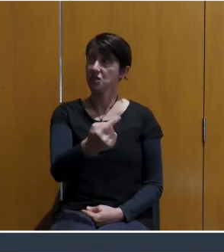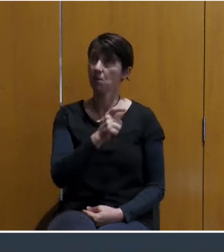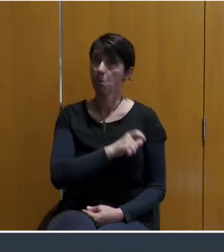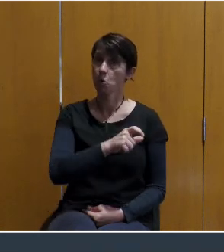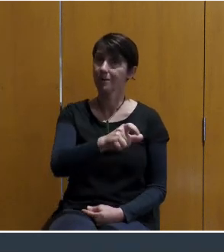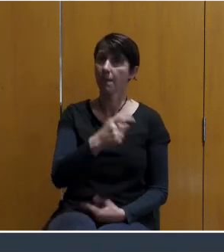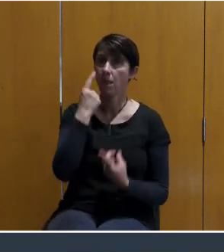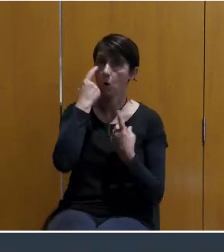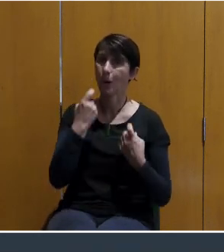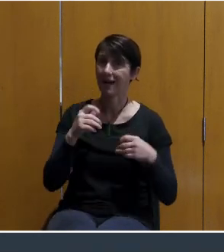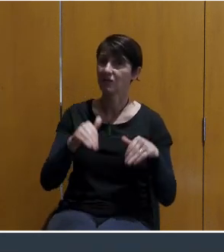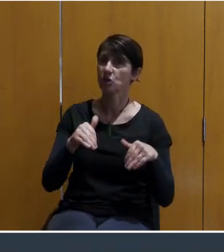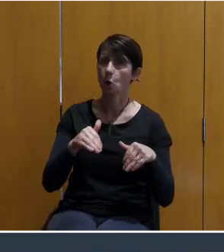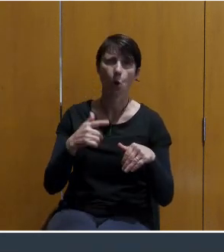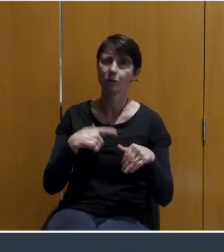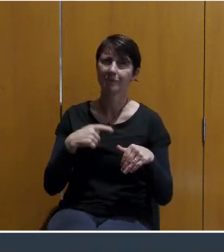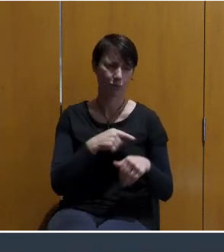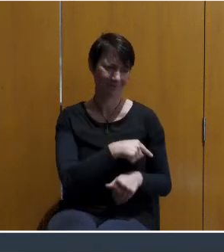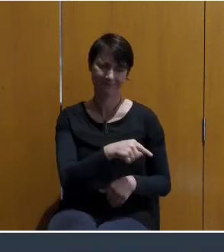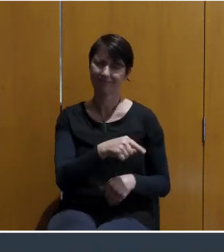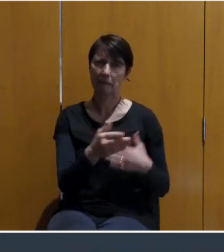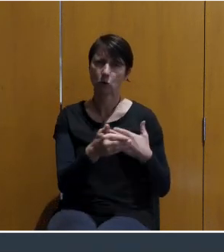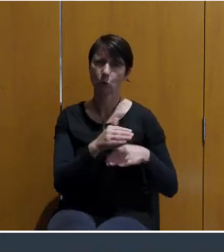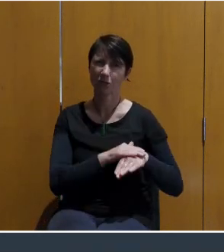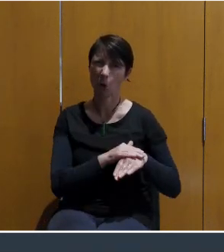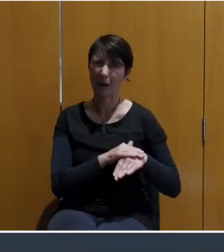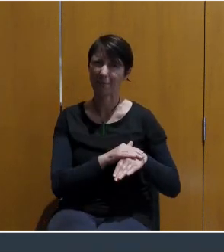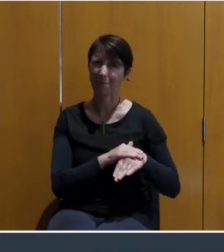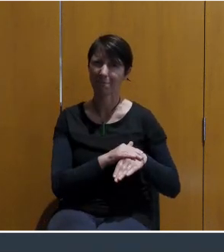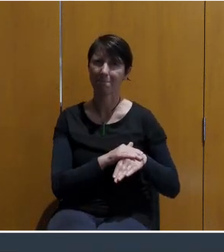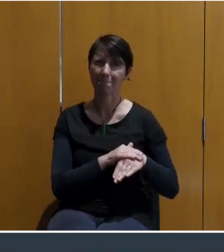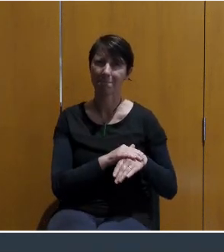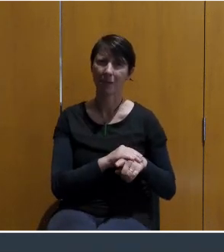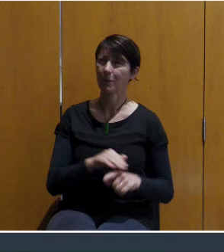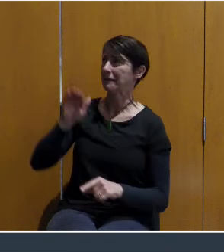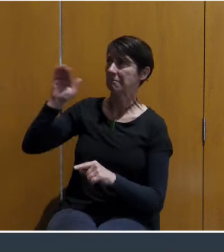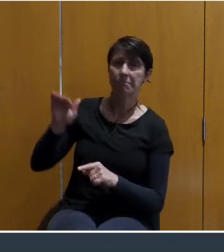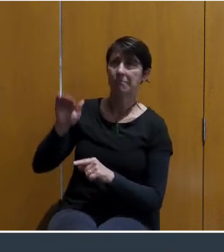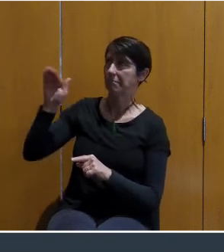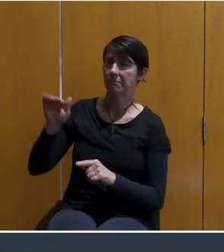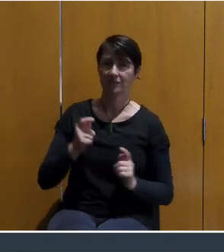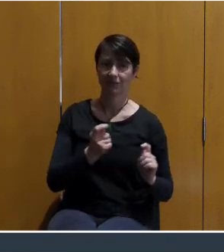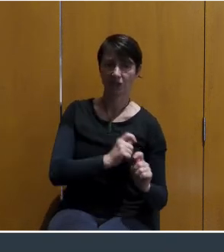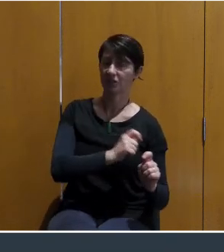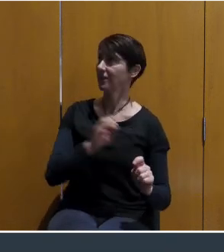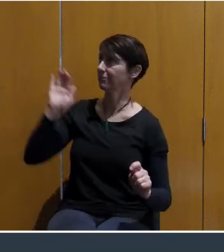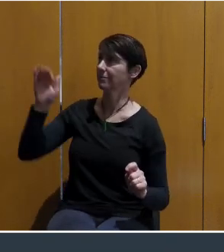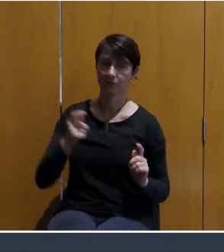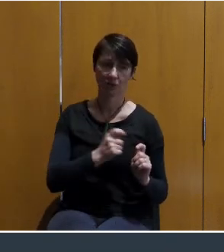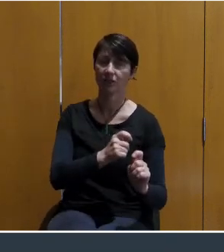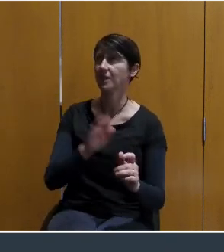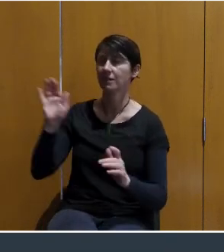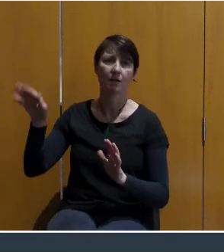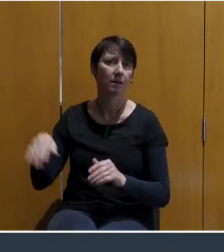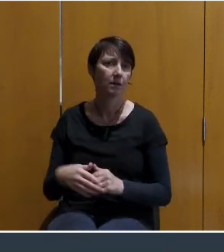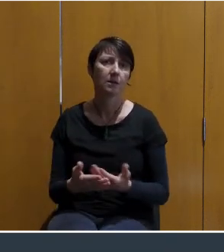burden. So we would prefer an approach which sort of relies on something where if a nuisance is found,